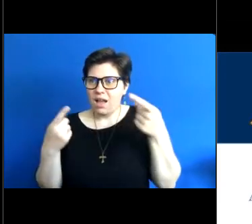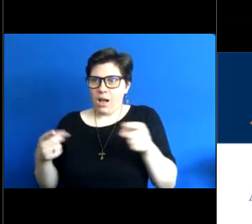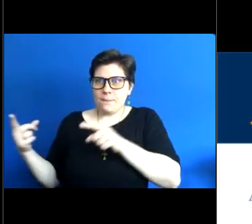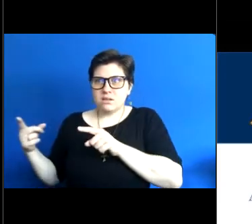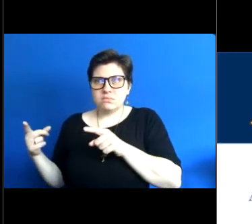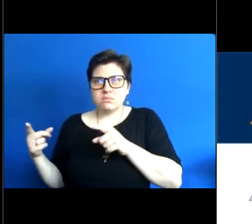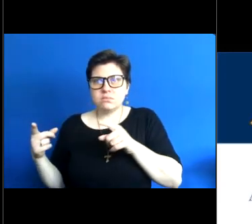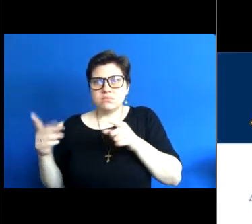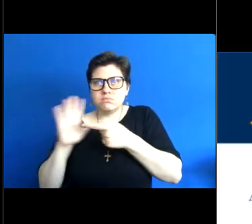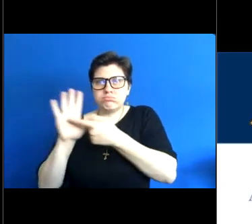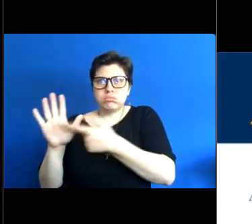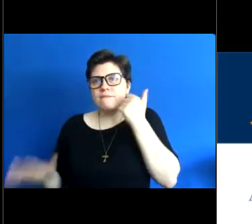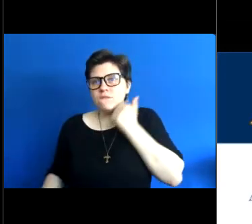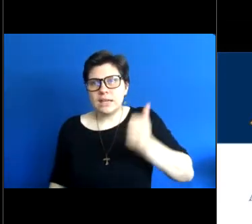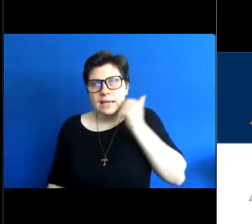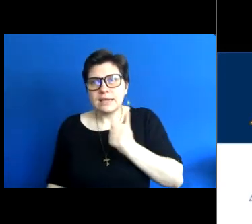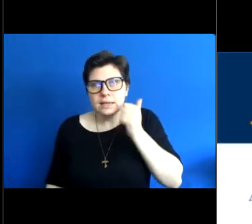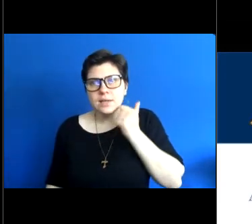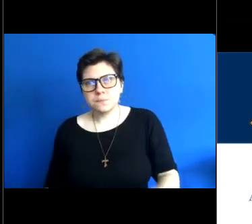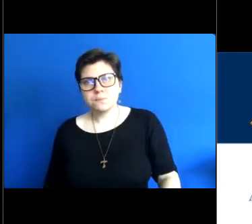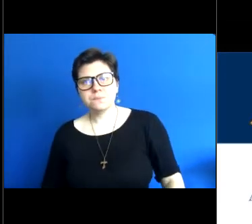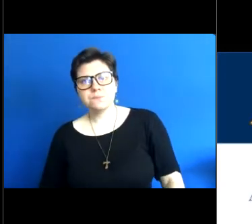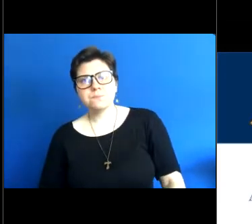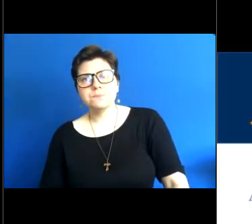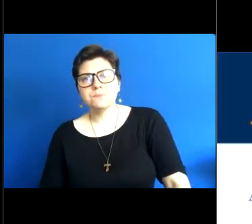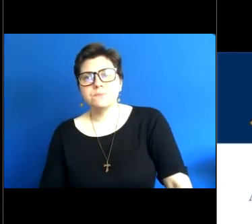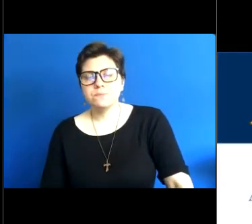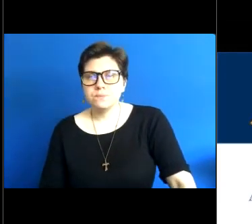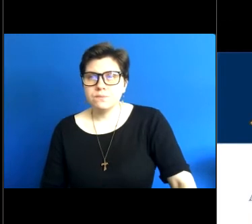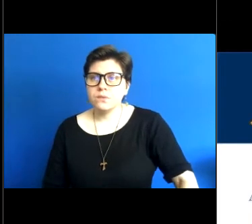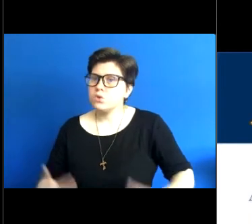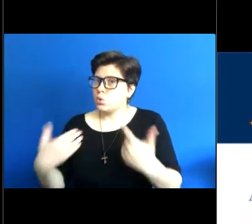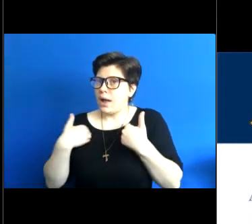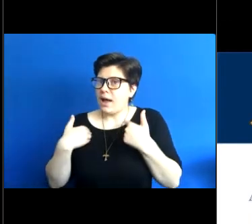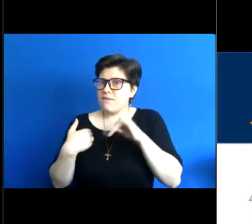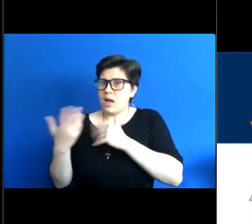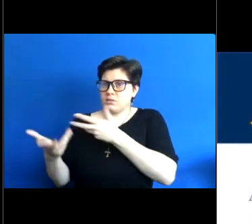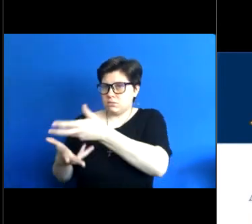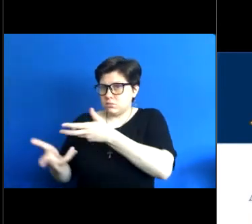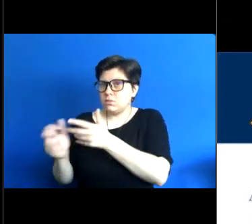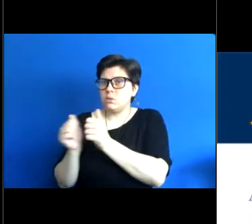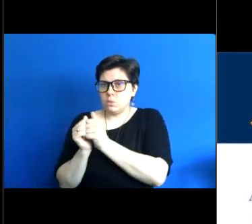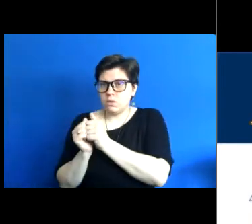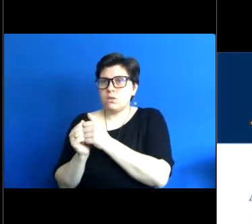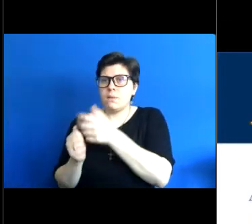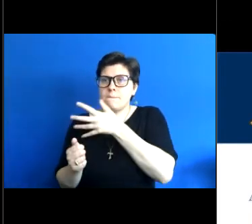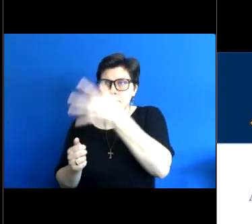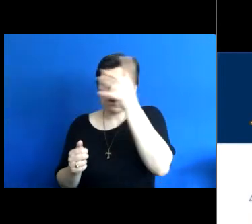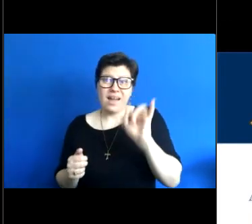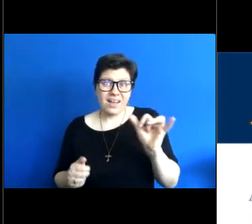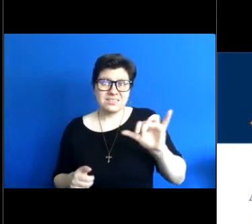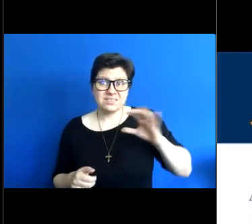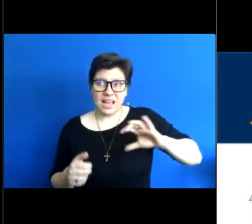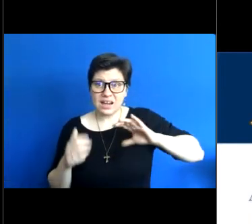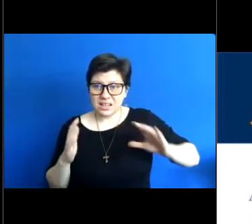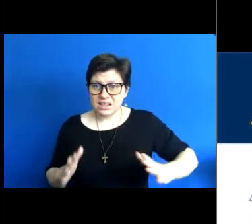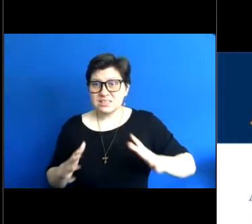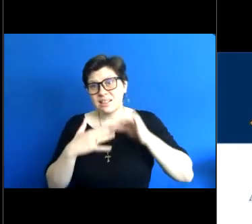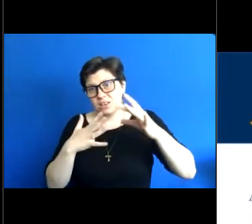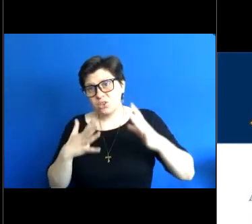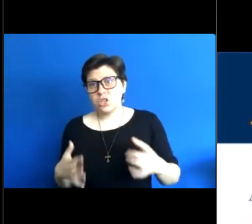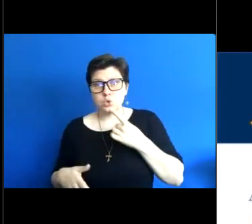manifested in their child on a daily basis. And so to be able to have that conversation as catechists and as leaders with parents to